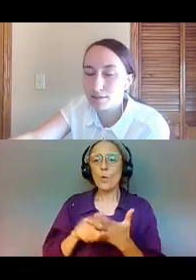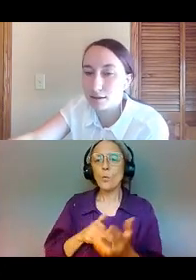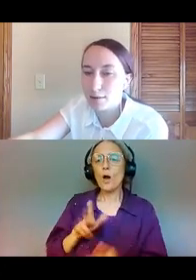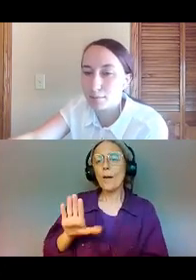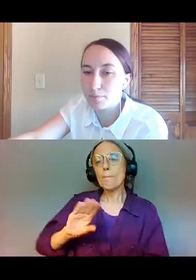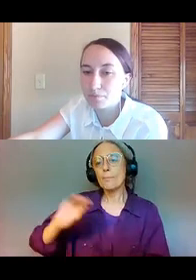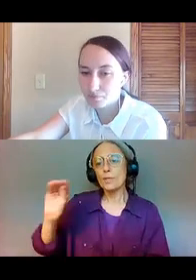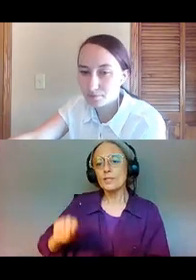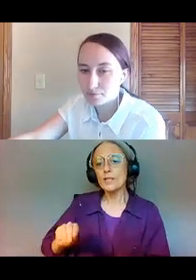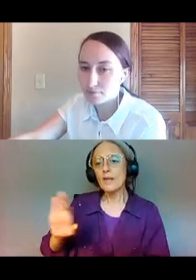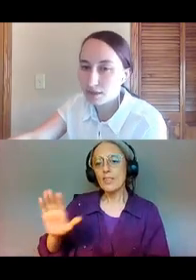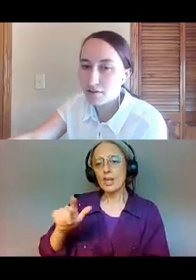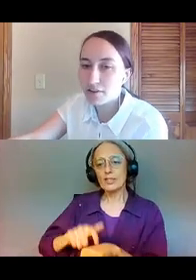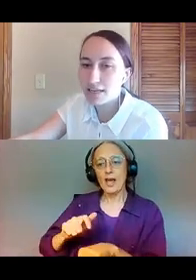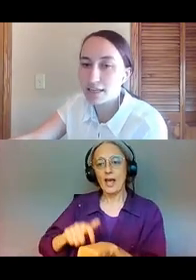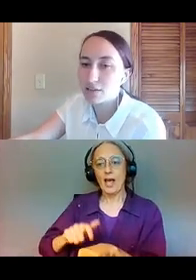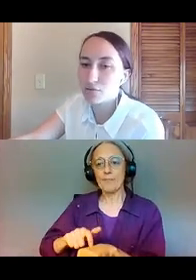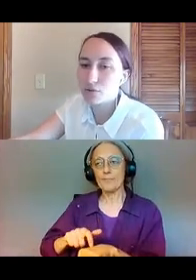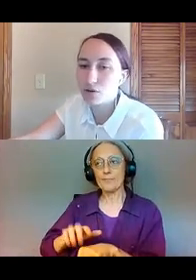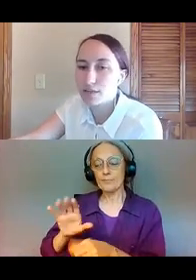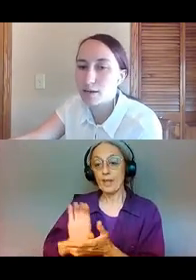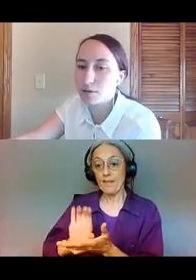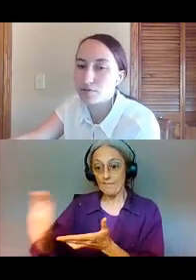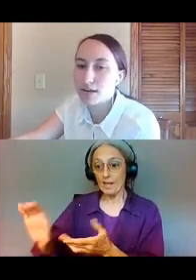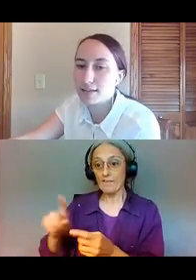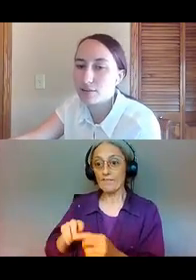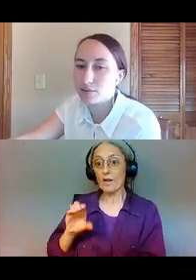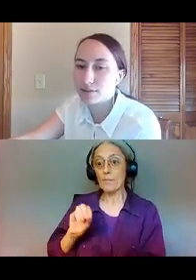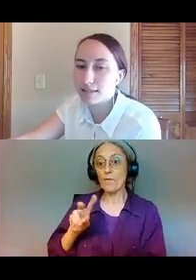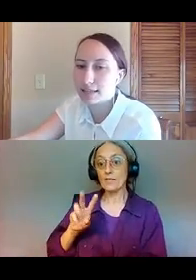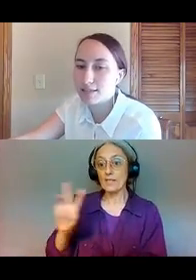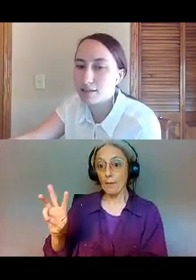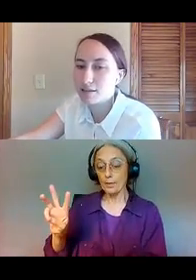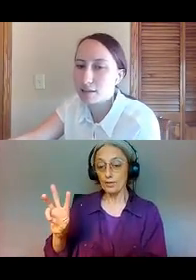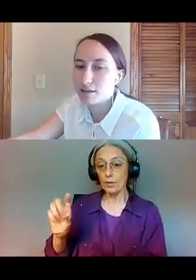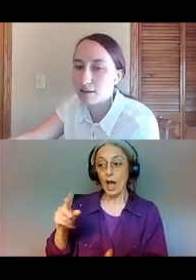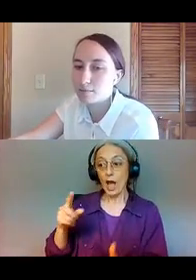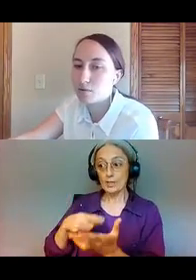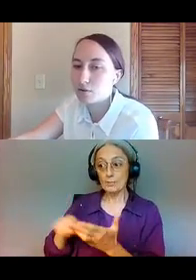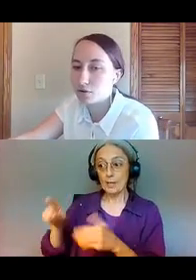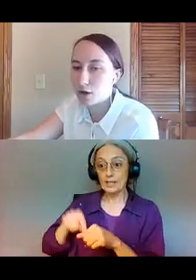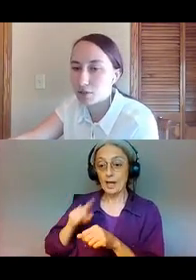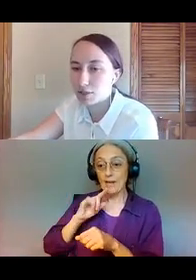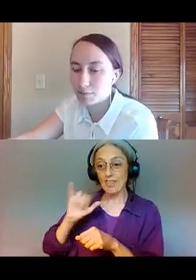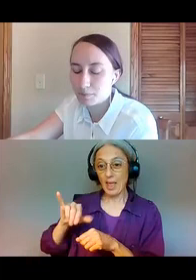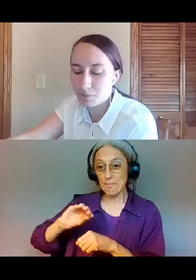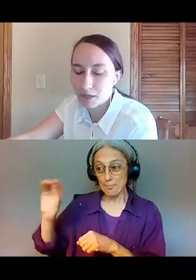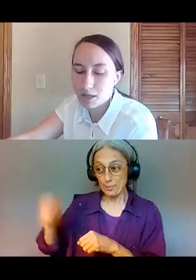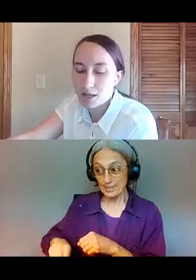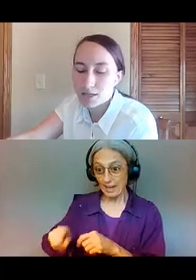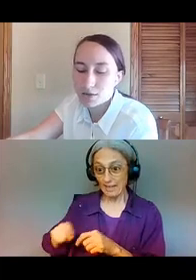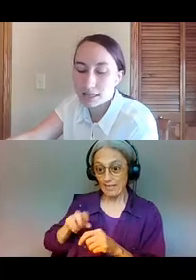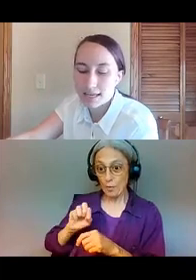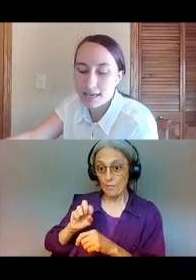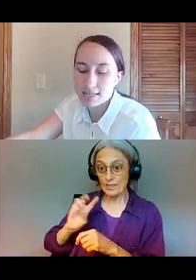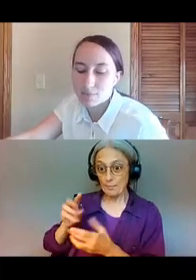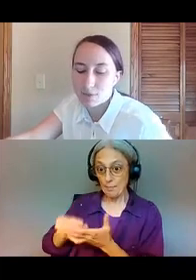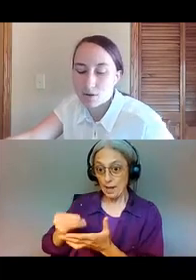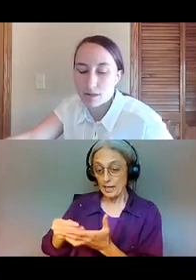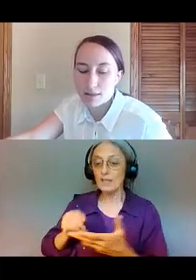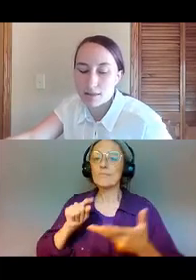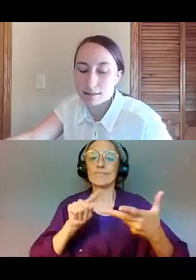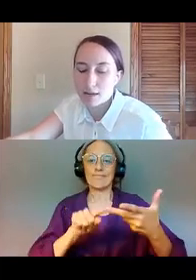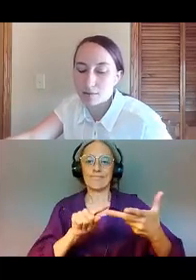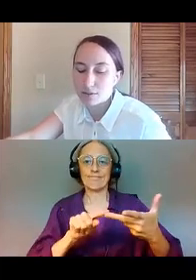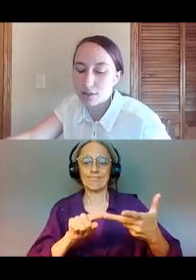person was funded through the OVW grants, you will select the third option. So in this case,